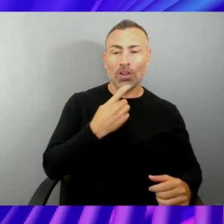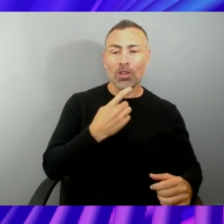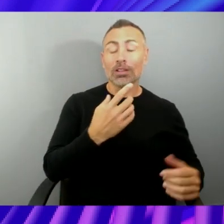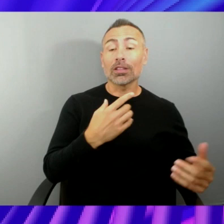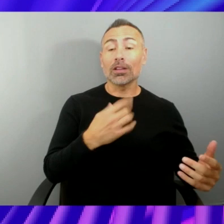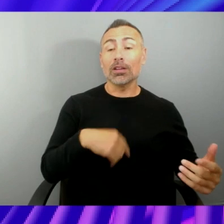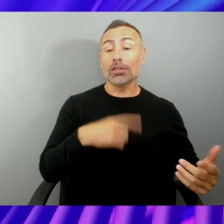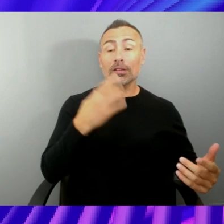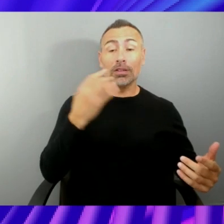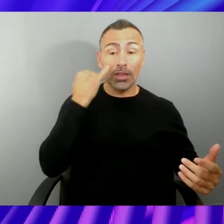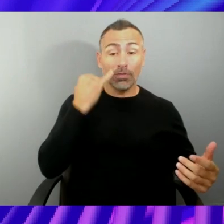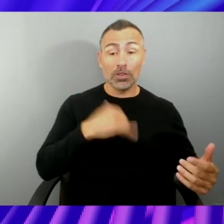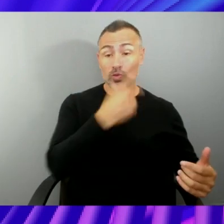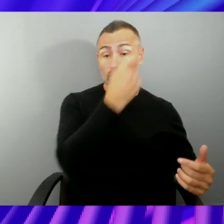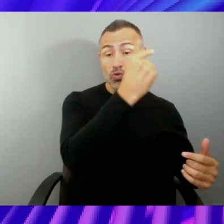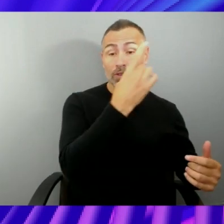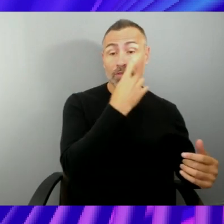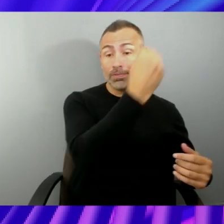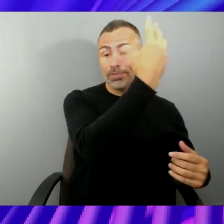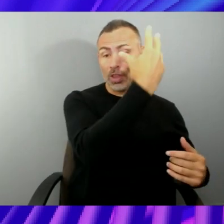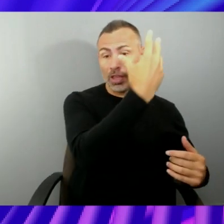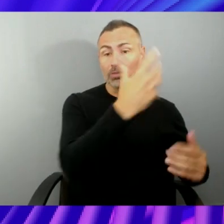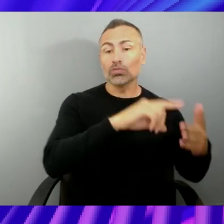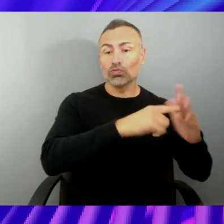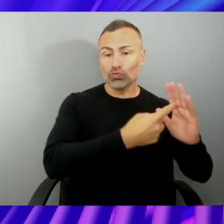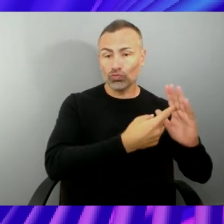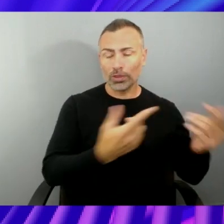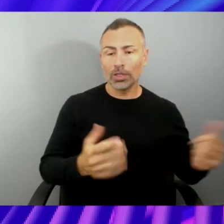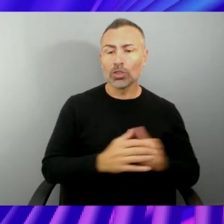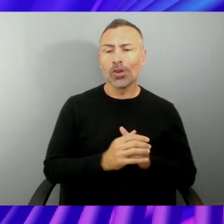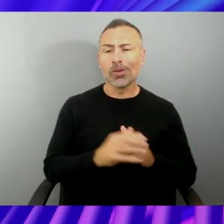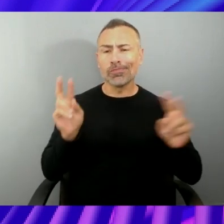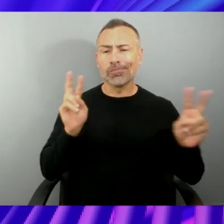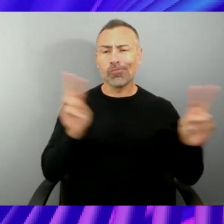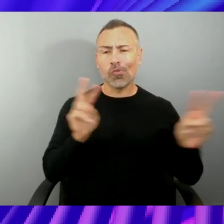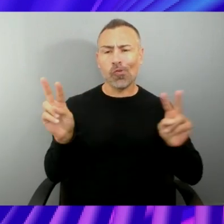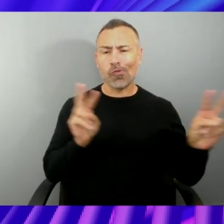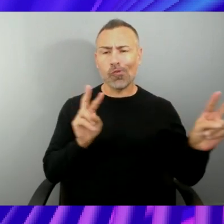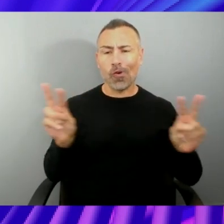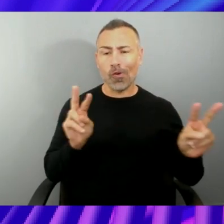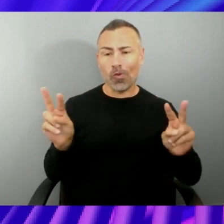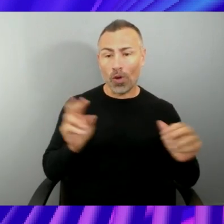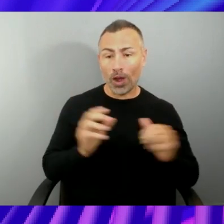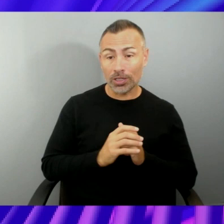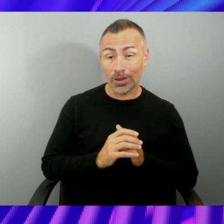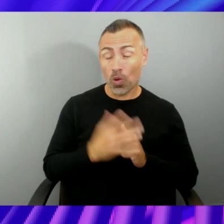more information about why. So observability means being able to answer that